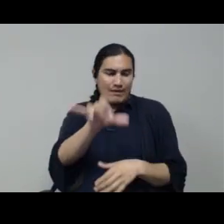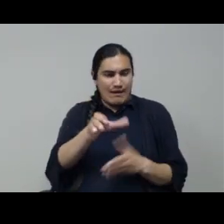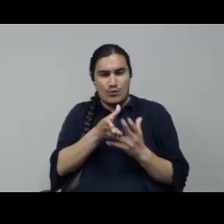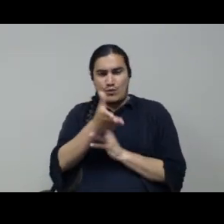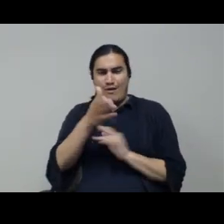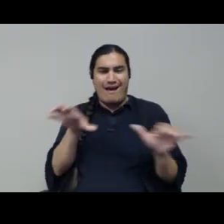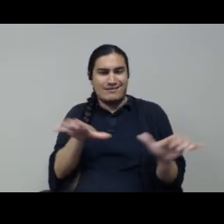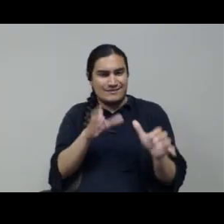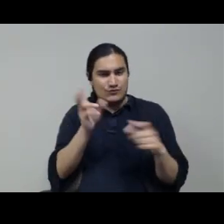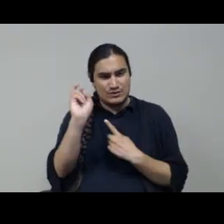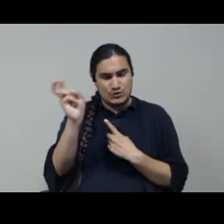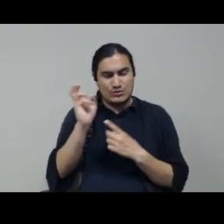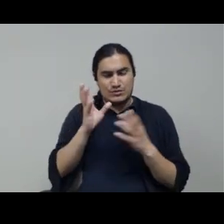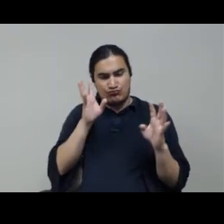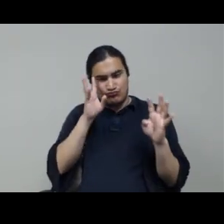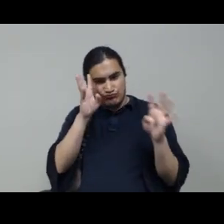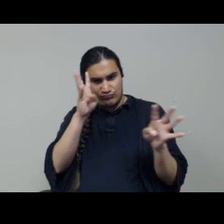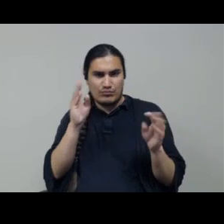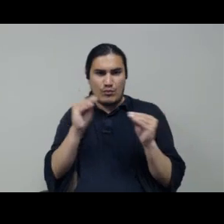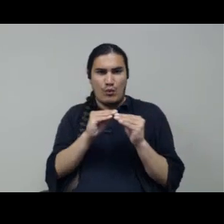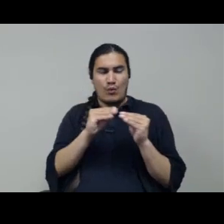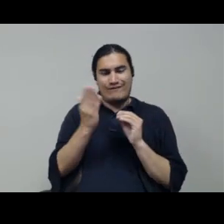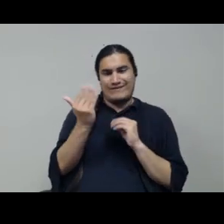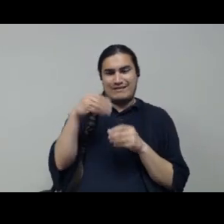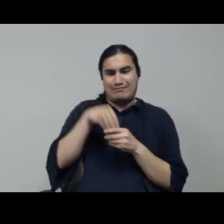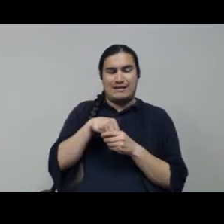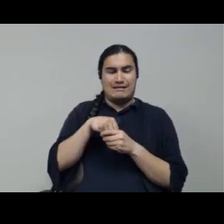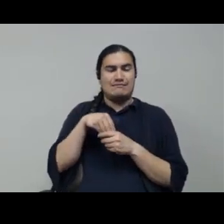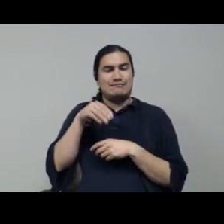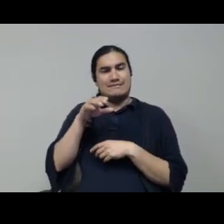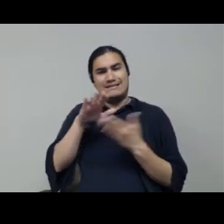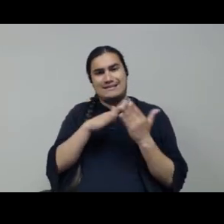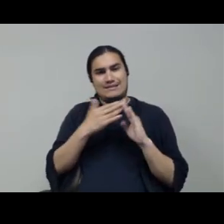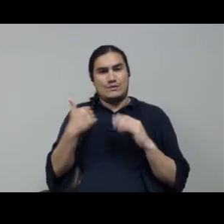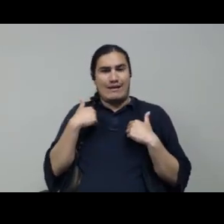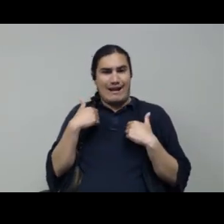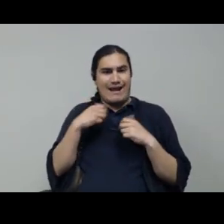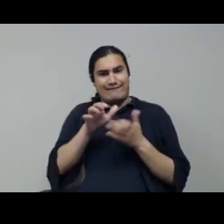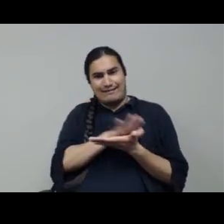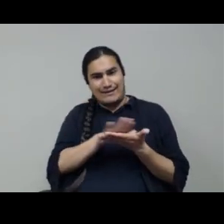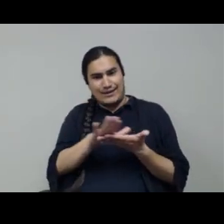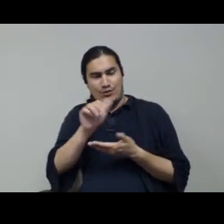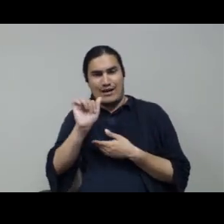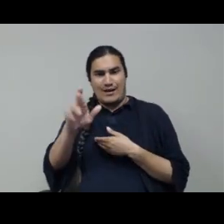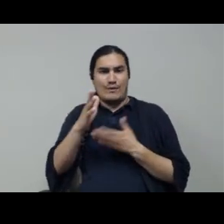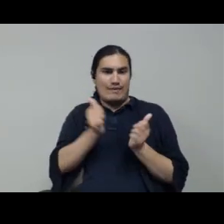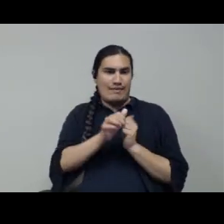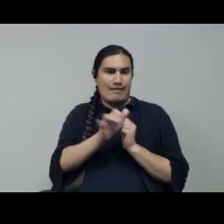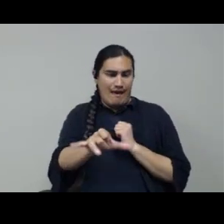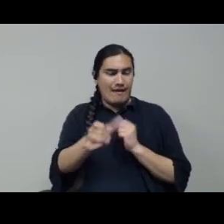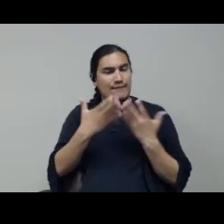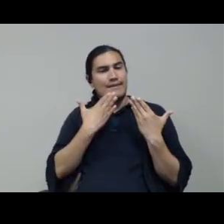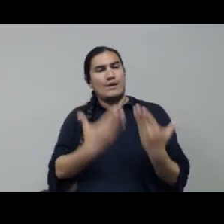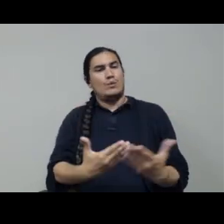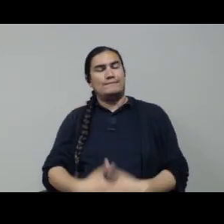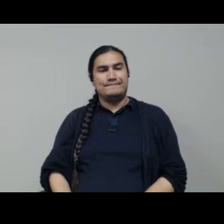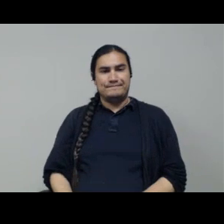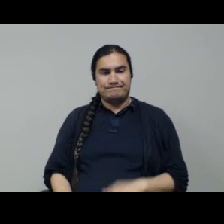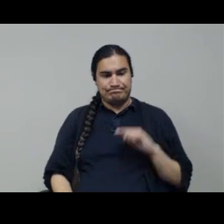moving towards creating 15-minute cities so that we could have cleaner air. With that, thank you.